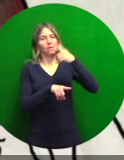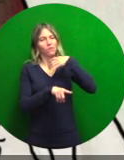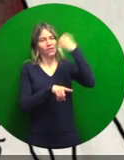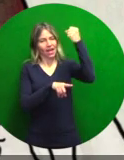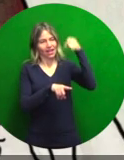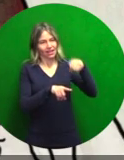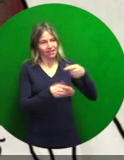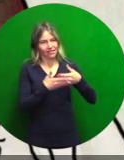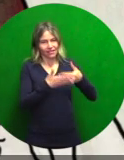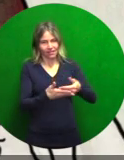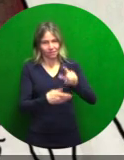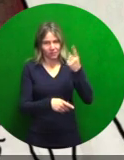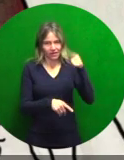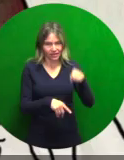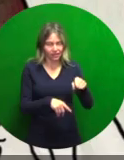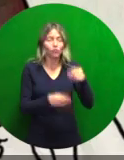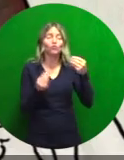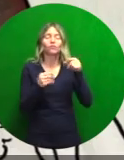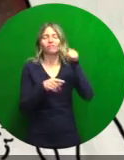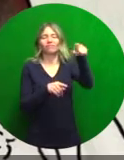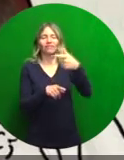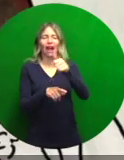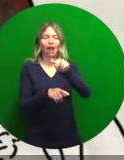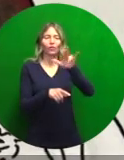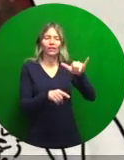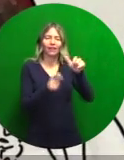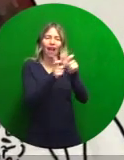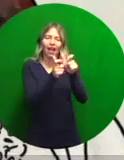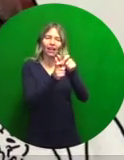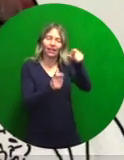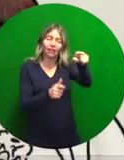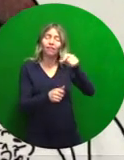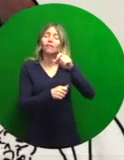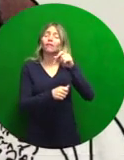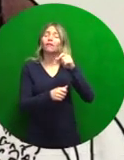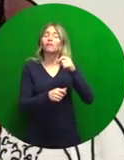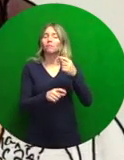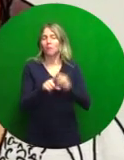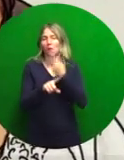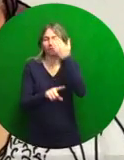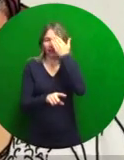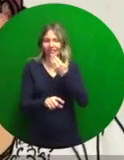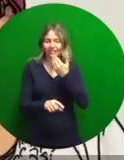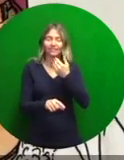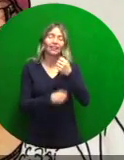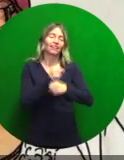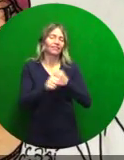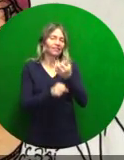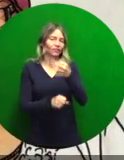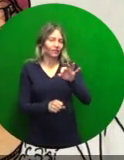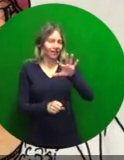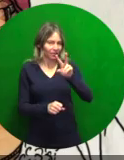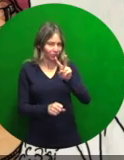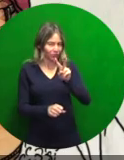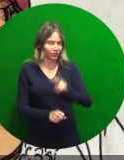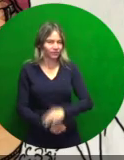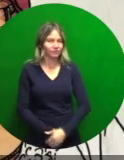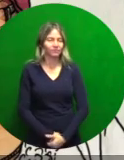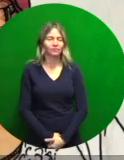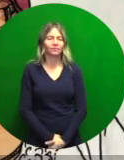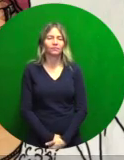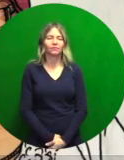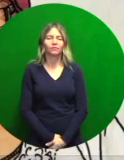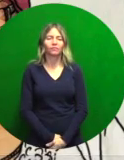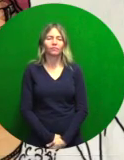was born at Gary Lake, March of 1952. And their first child was deaf-mute.